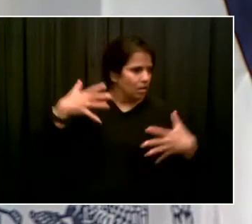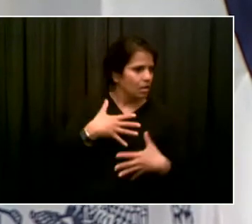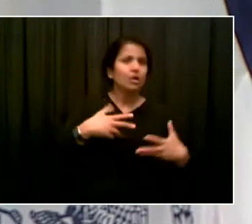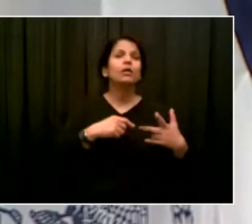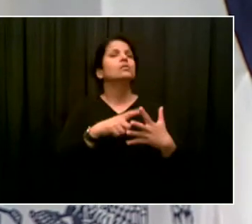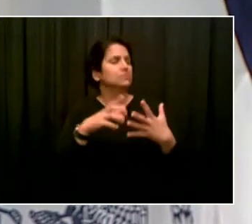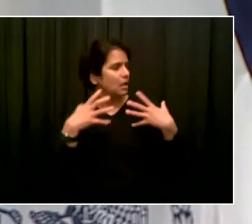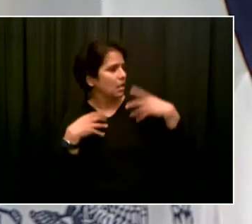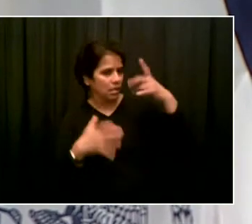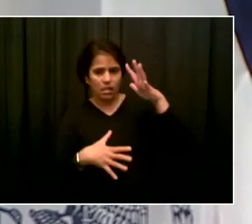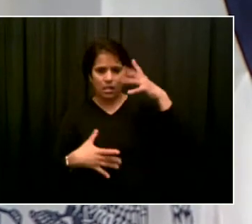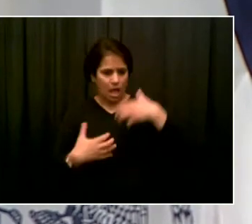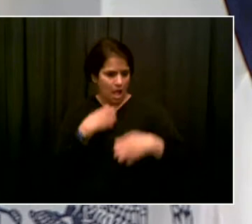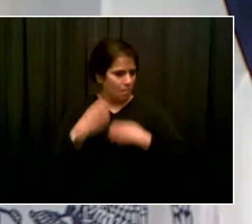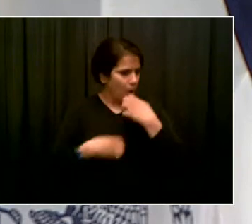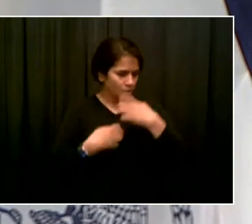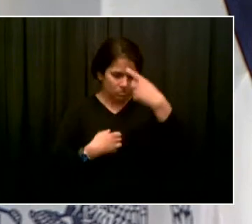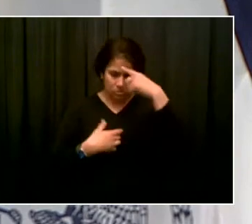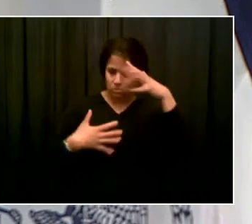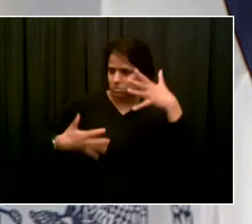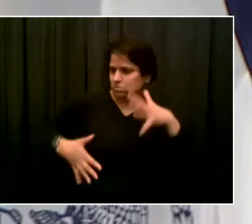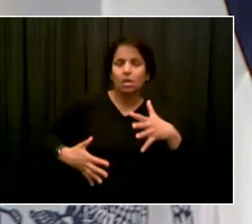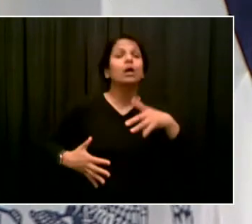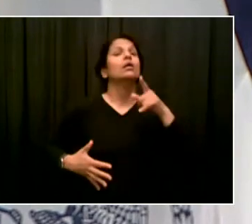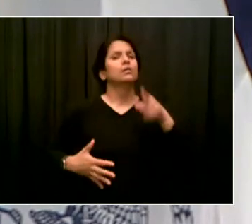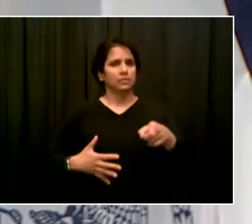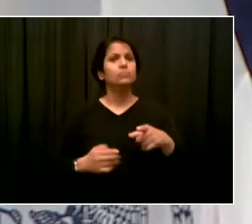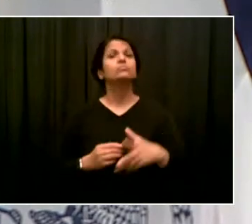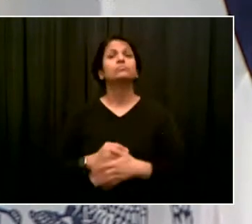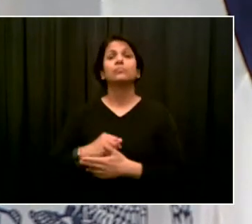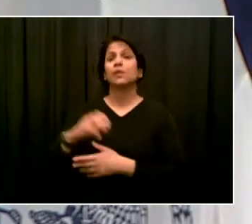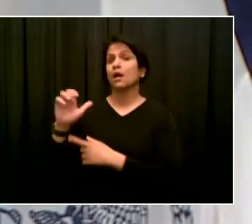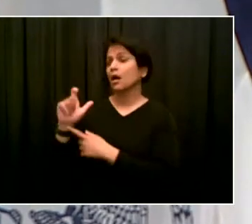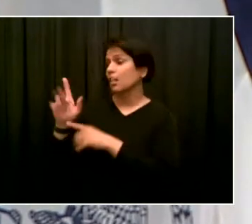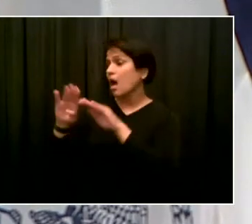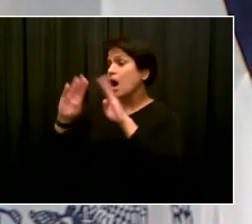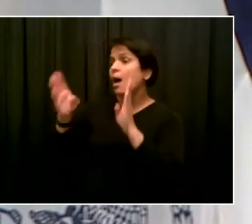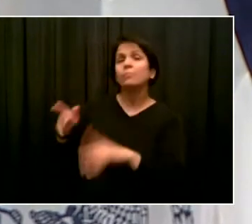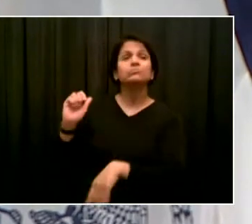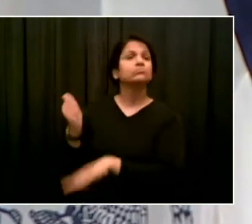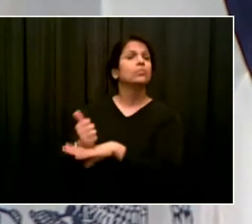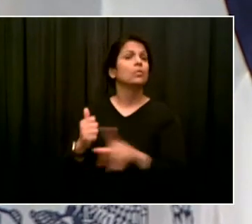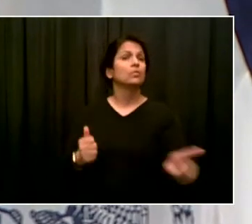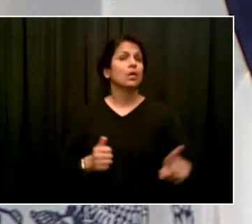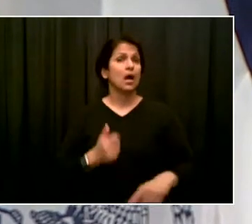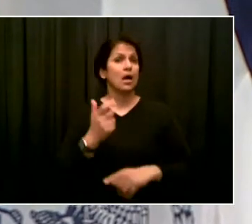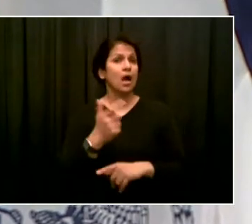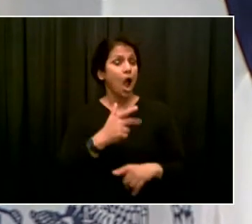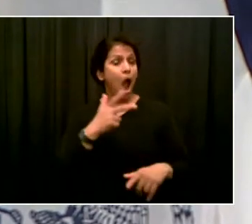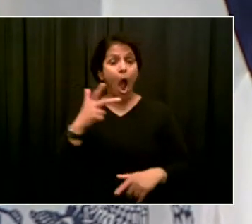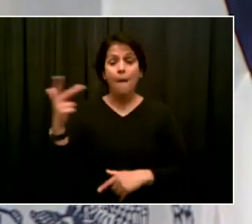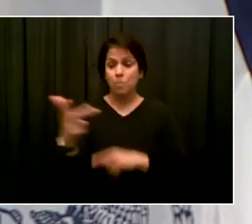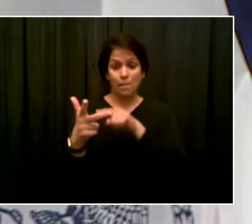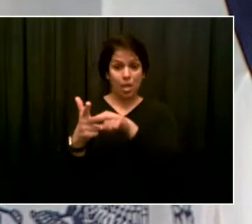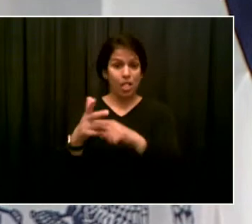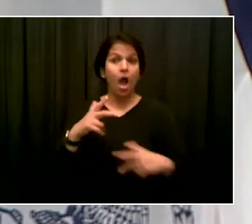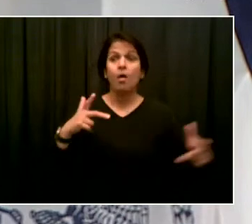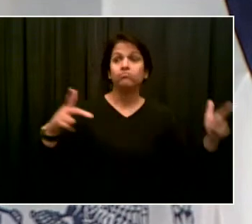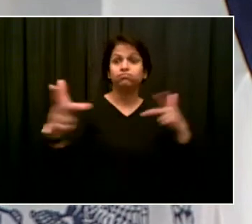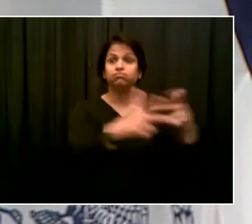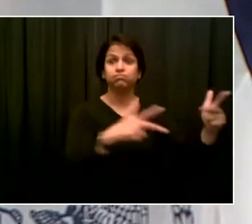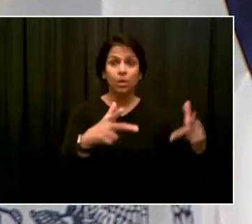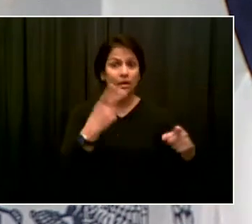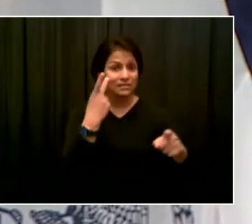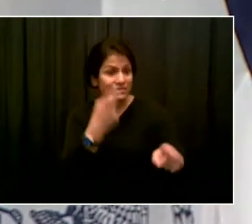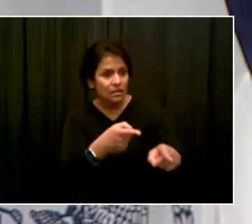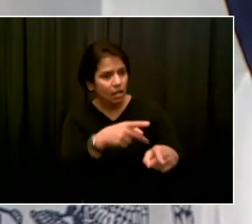that make such a difference. We're going to reach people, and this is the New York City way, compassionate, caring, going